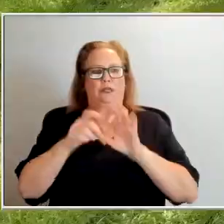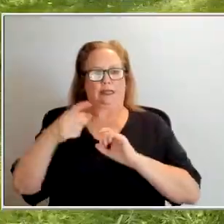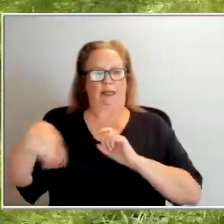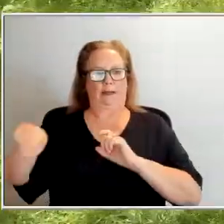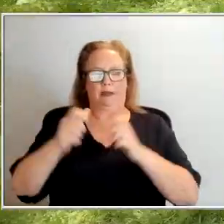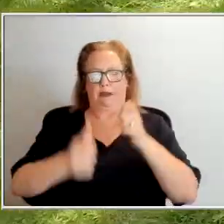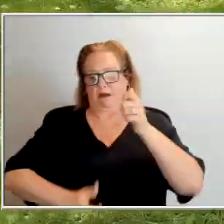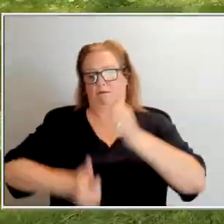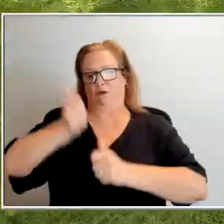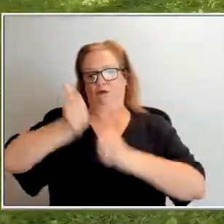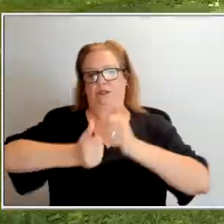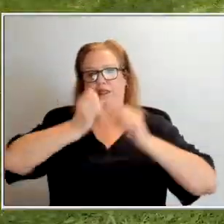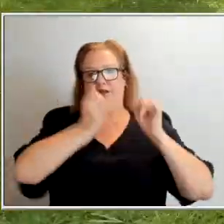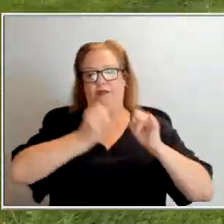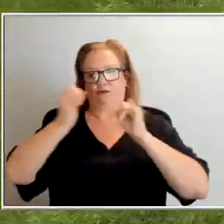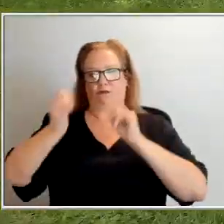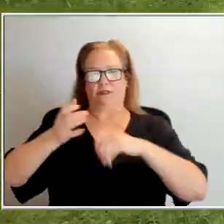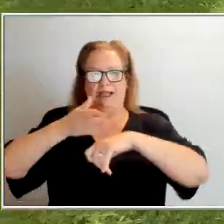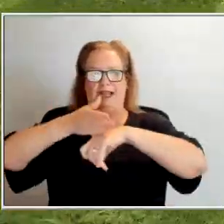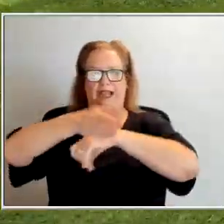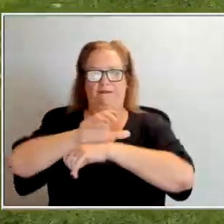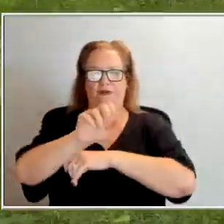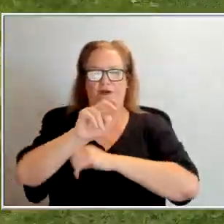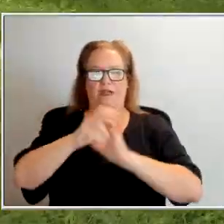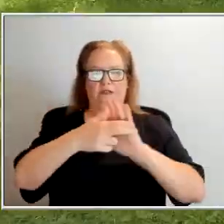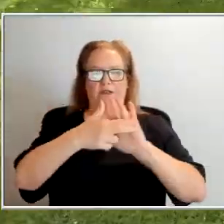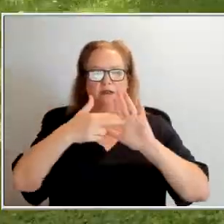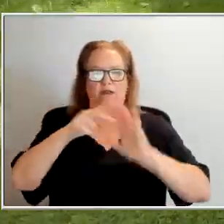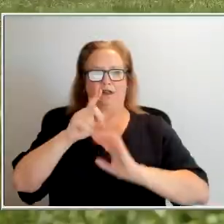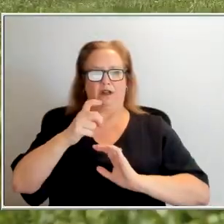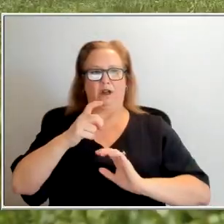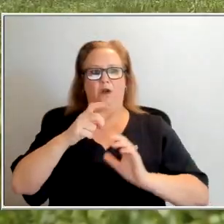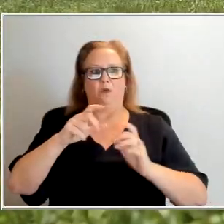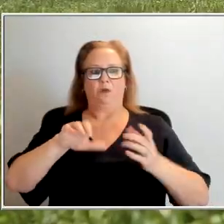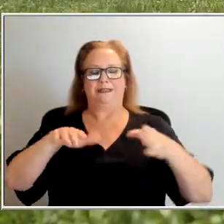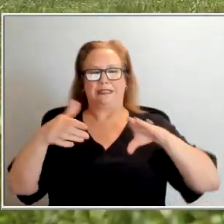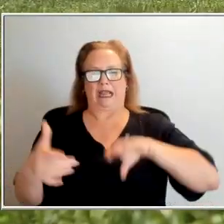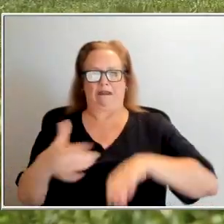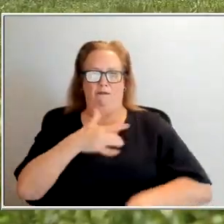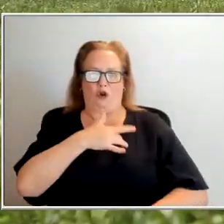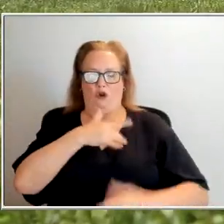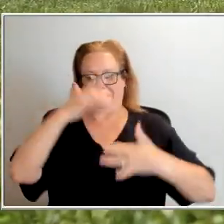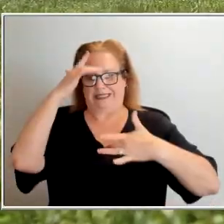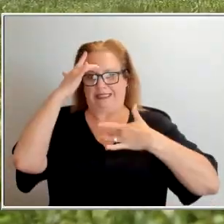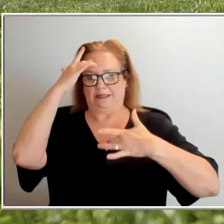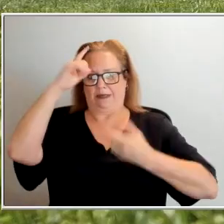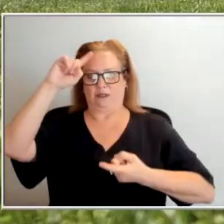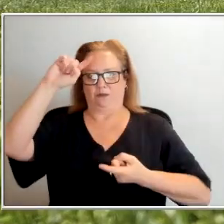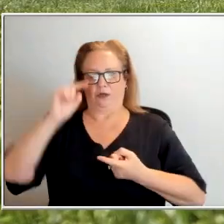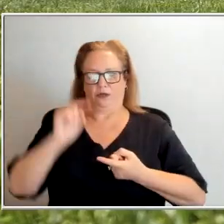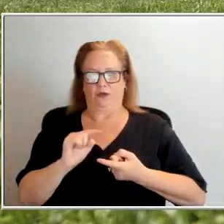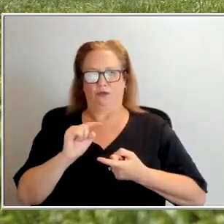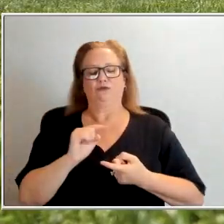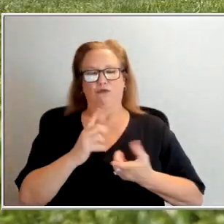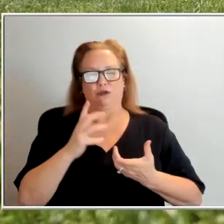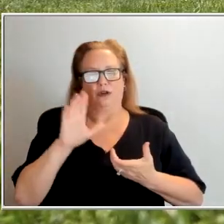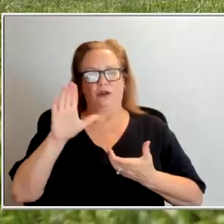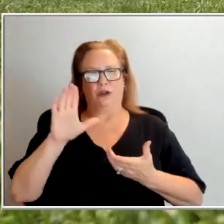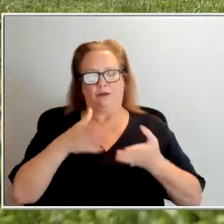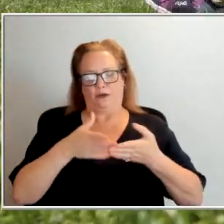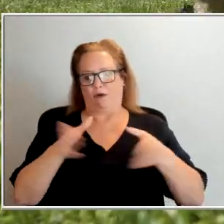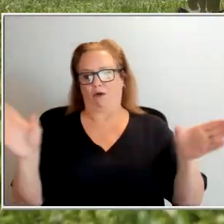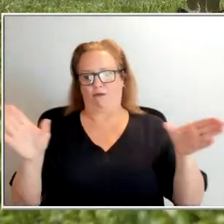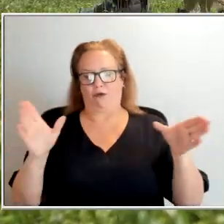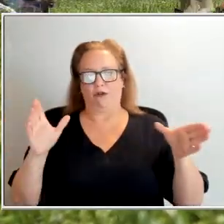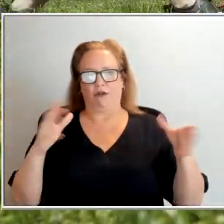of individuals after a cancer diagnosis will die from cardiovascular disease because we've reduced their muscle, we've reduced their overall